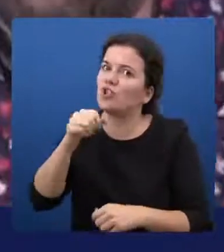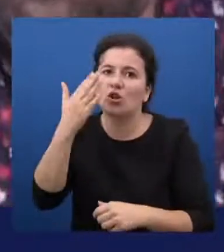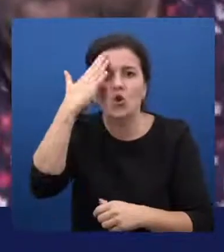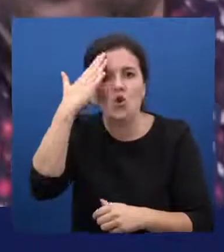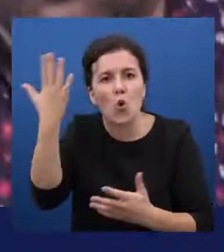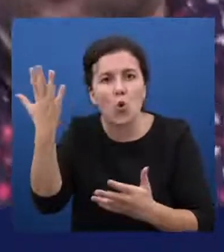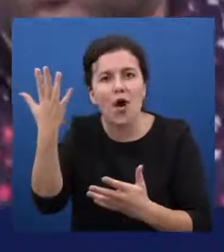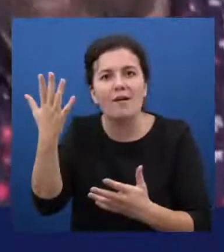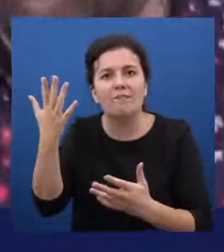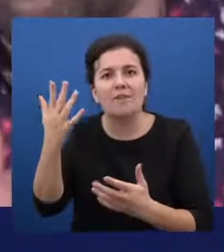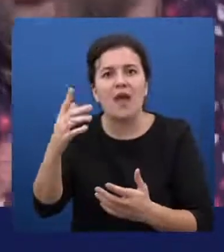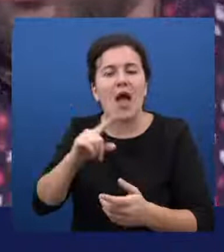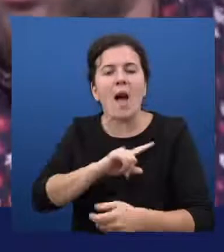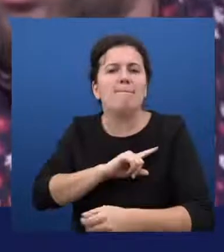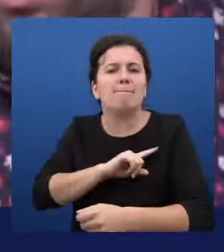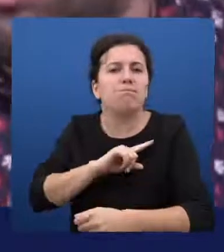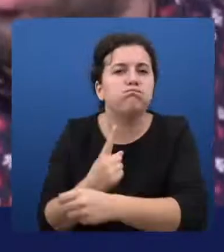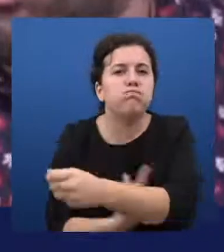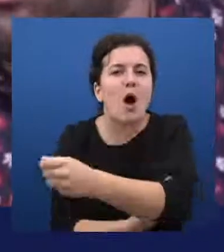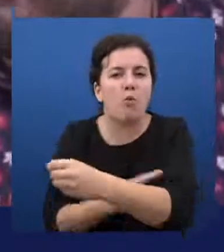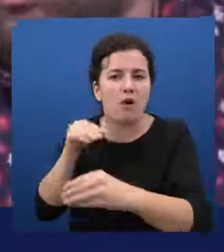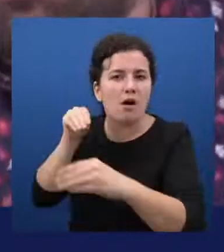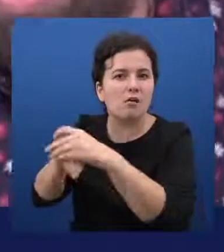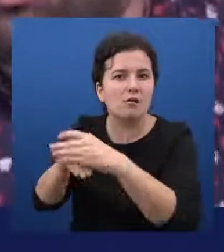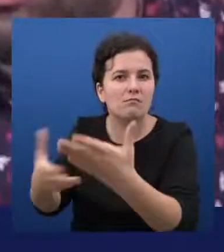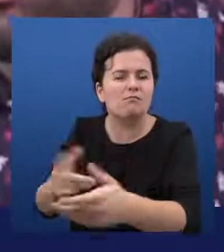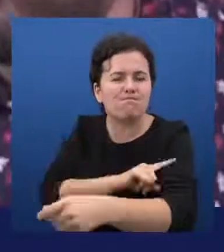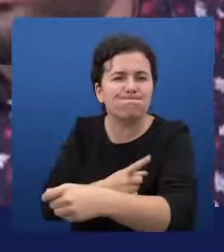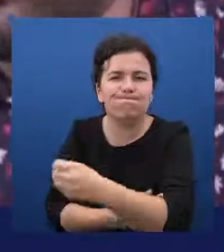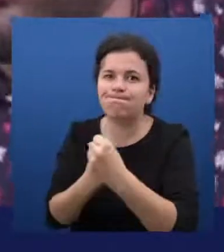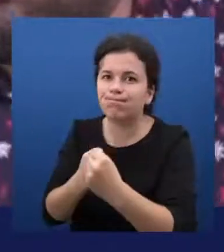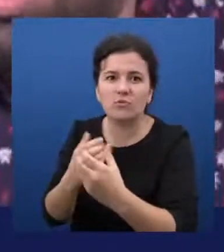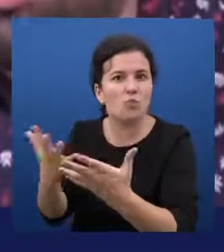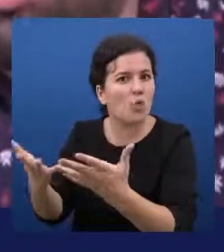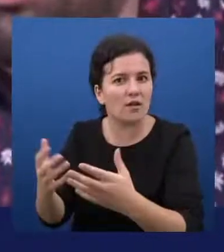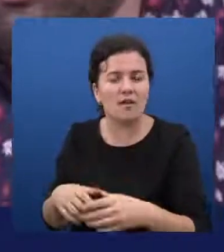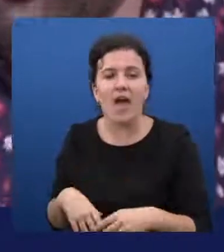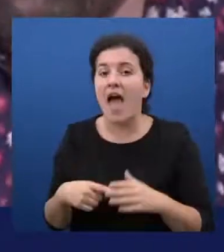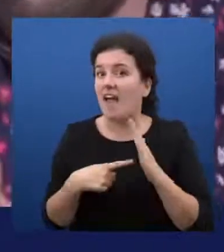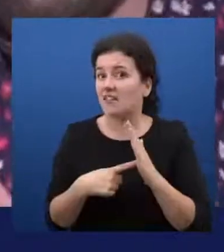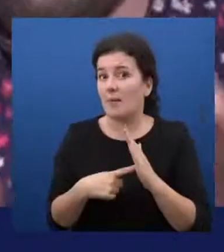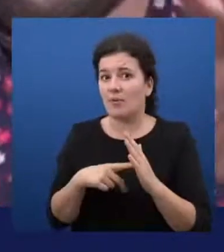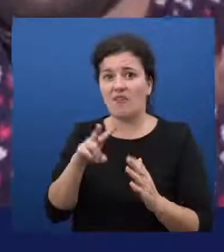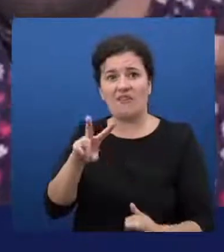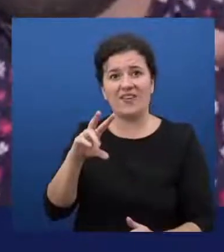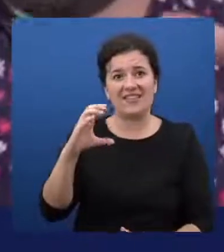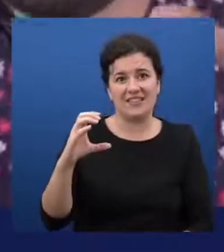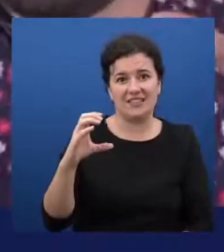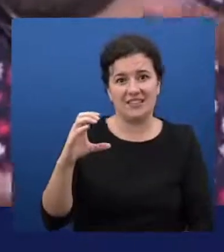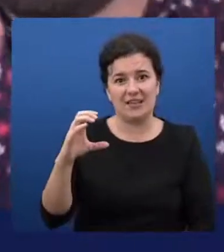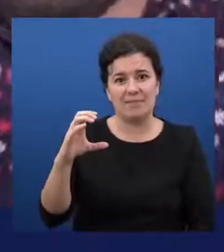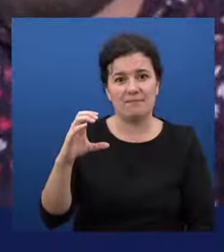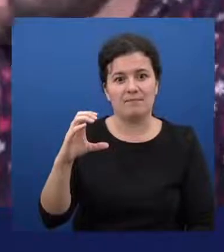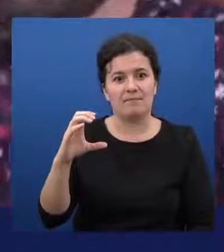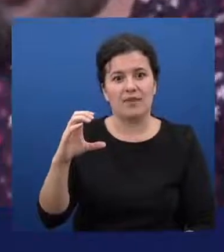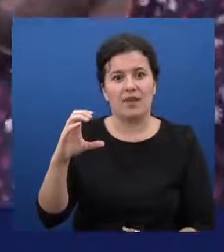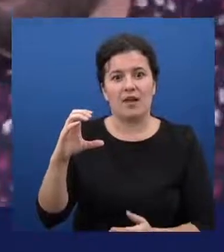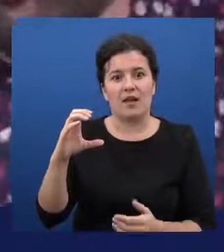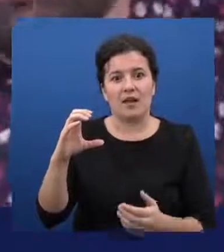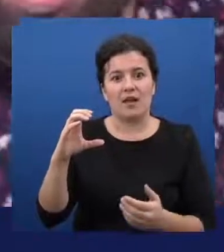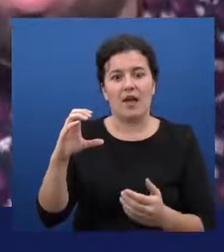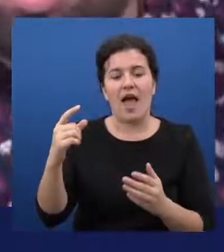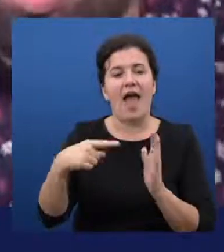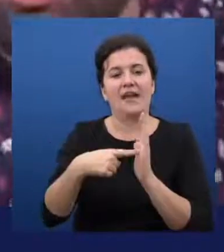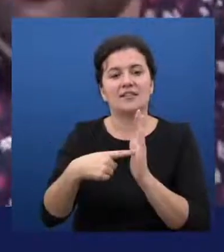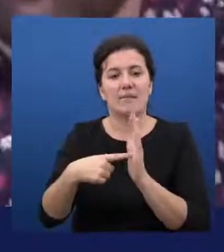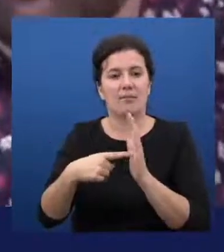power in this thing. For example, like I said, there is something in Pac Learning called VC dimension, where like a certain machine learning model can shatter a